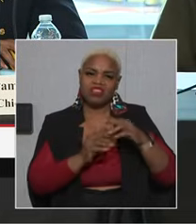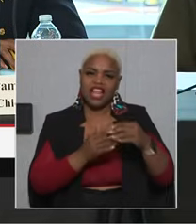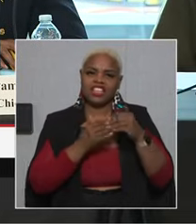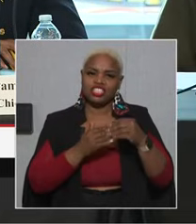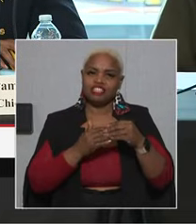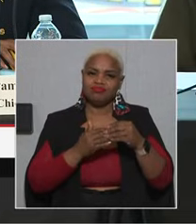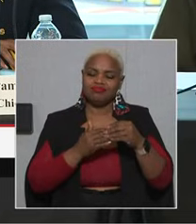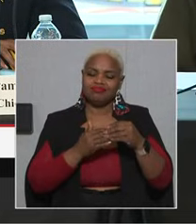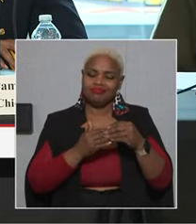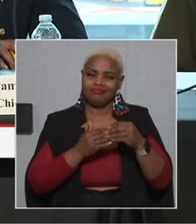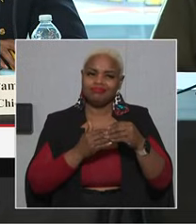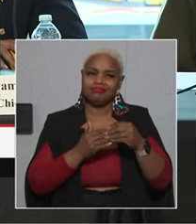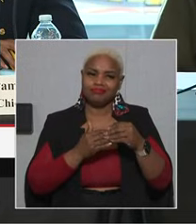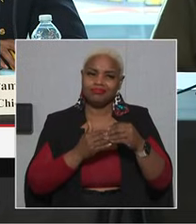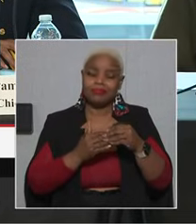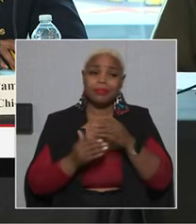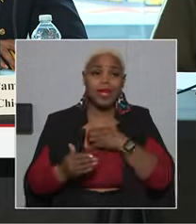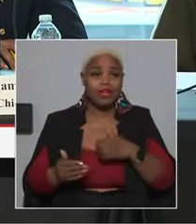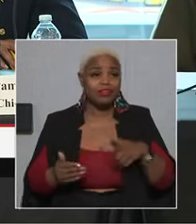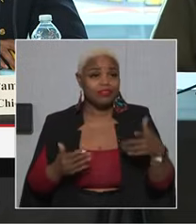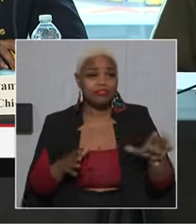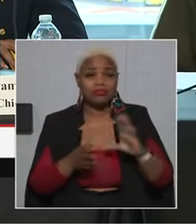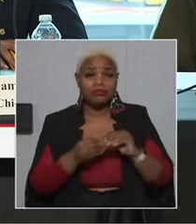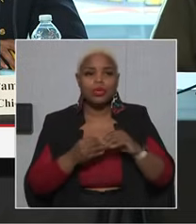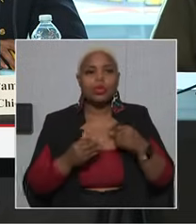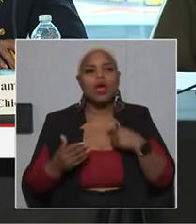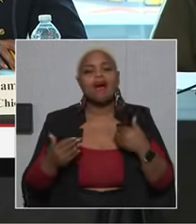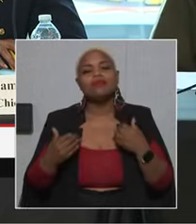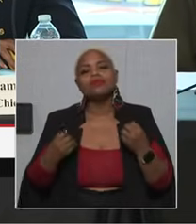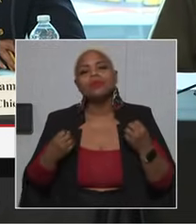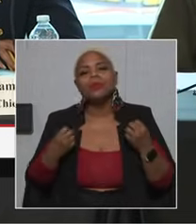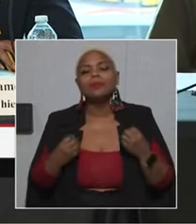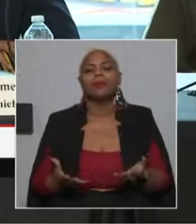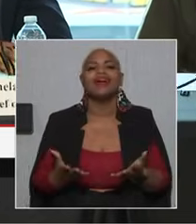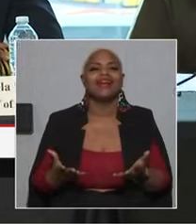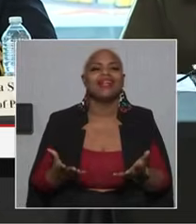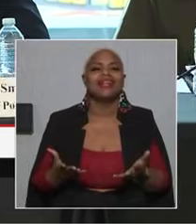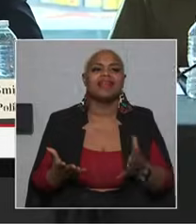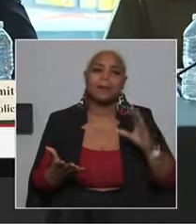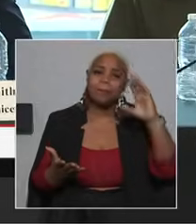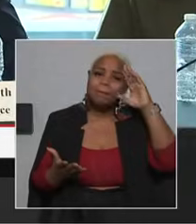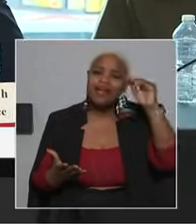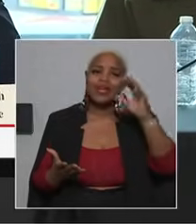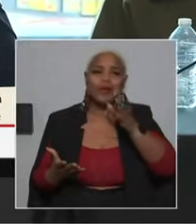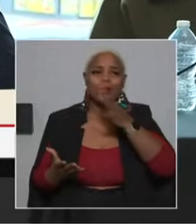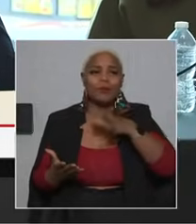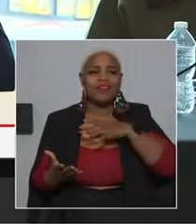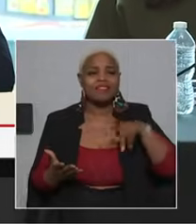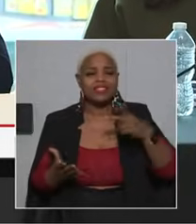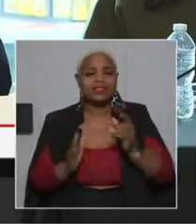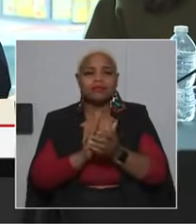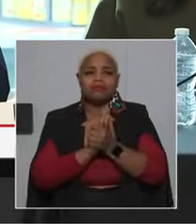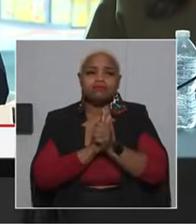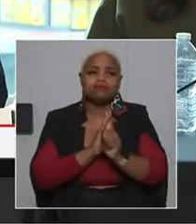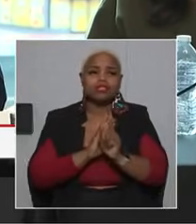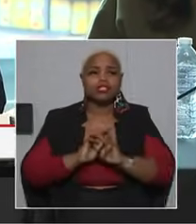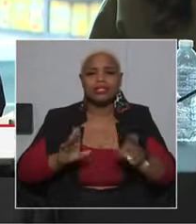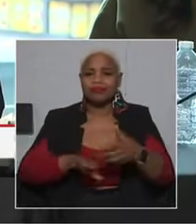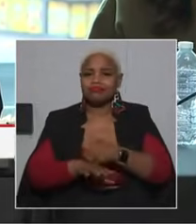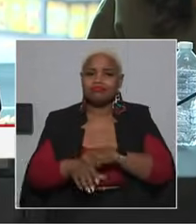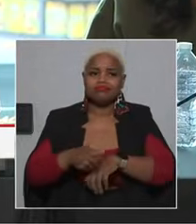a bench of men and women at the Metropolitan Police Department who I would stand up against anyone across the United States 10